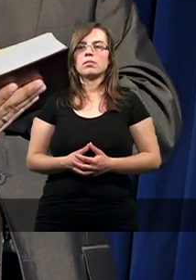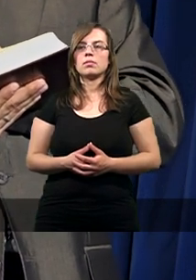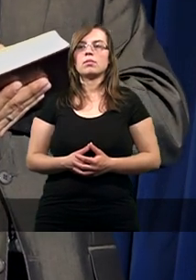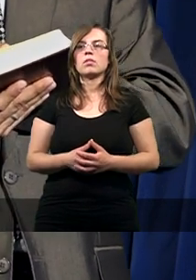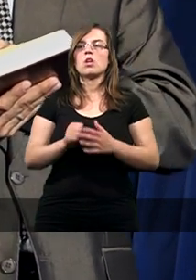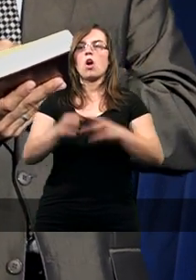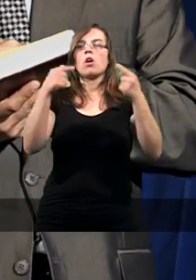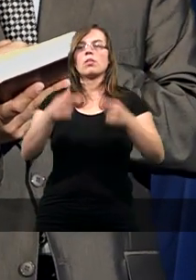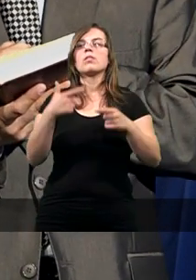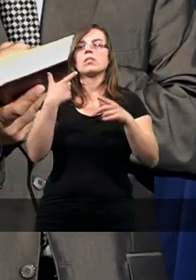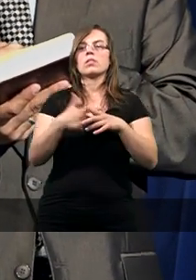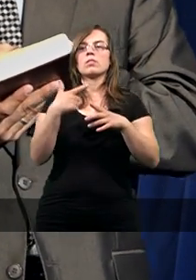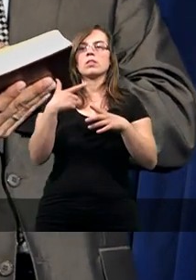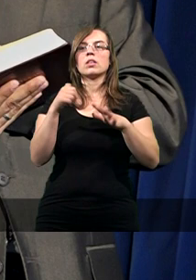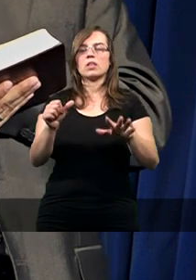20, verses